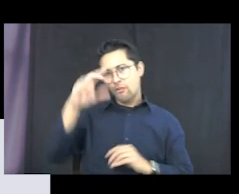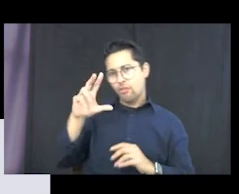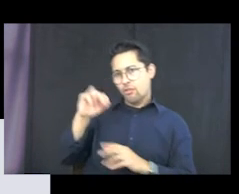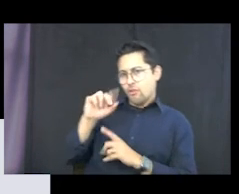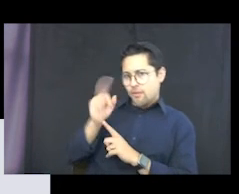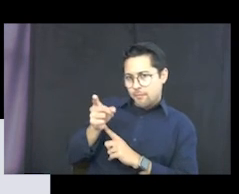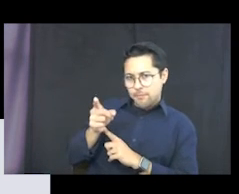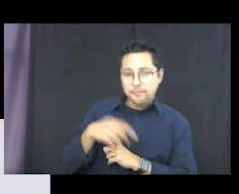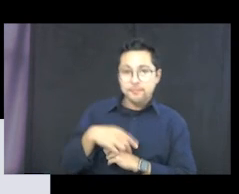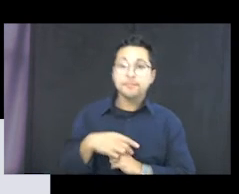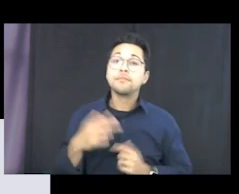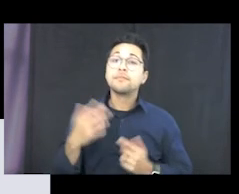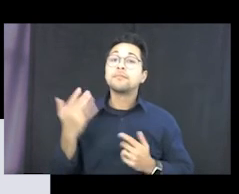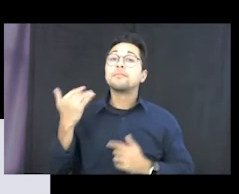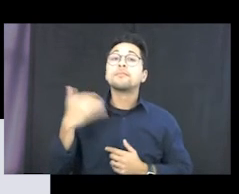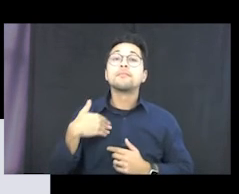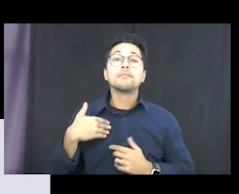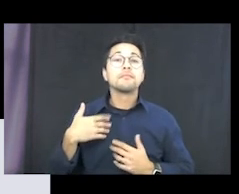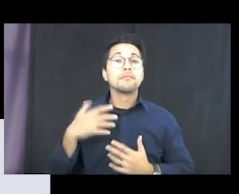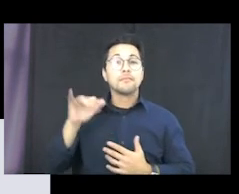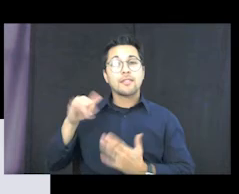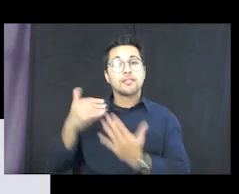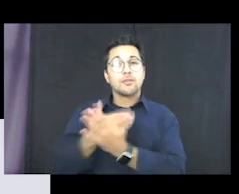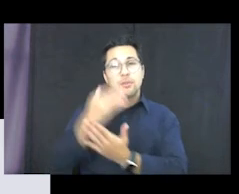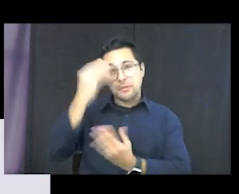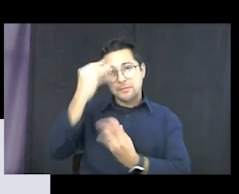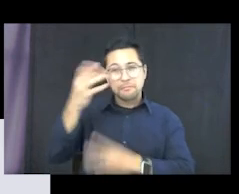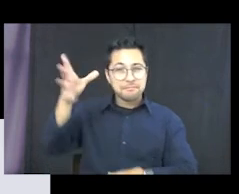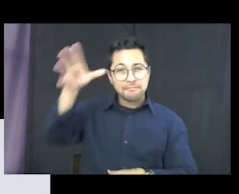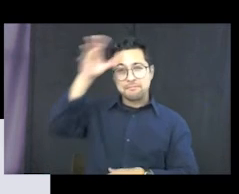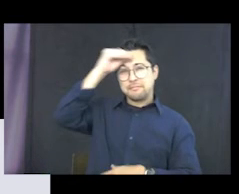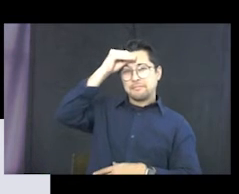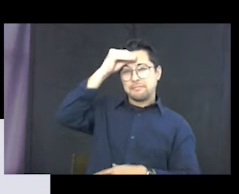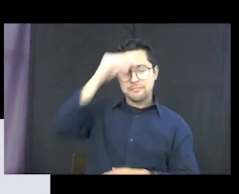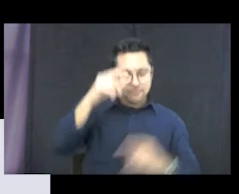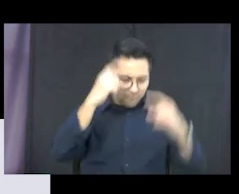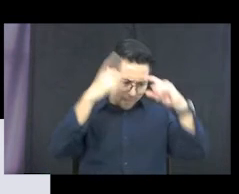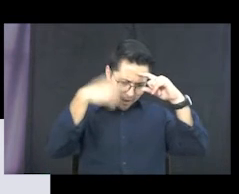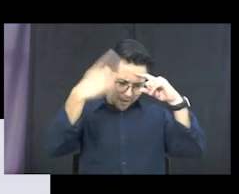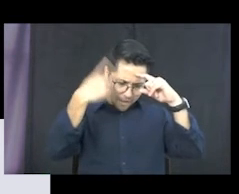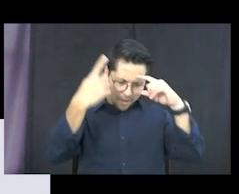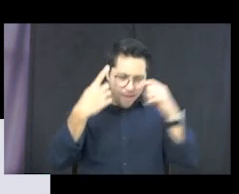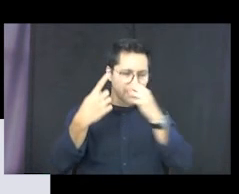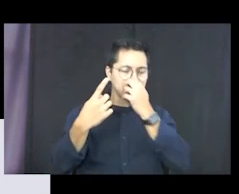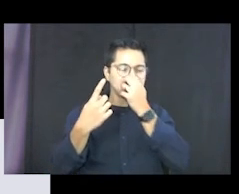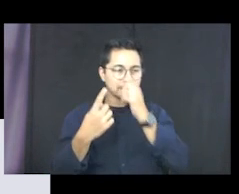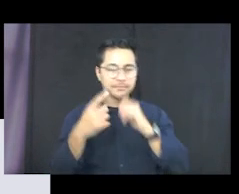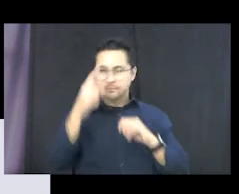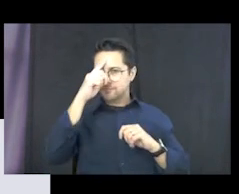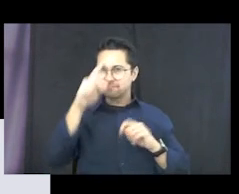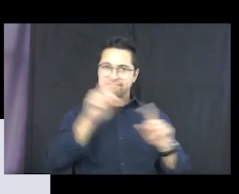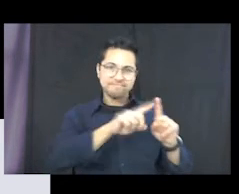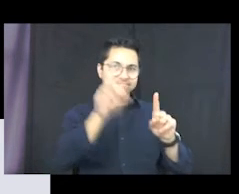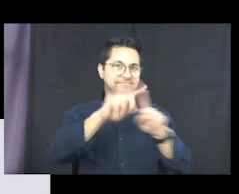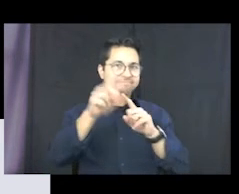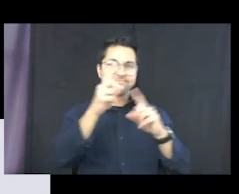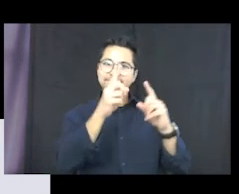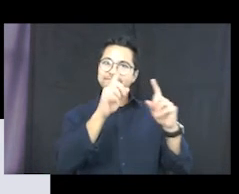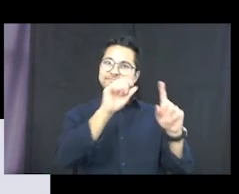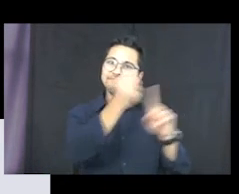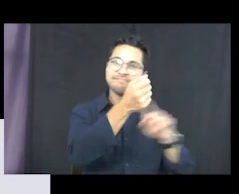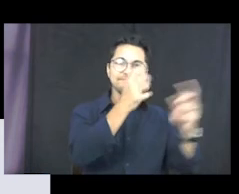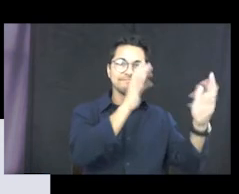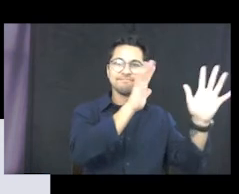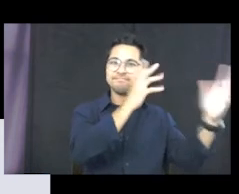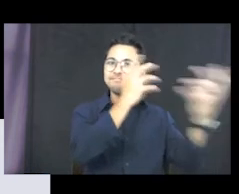activity. This allows us to take the new information that we just learned and process it in multiple ways for multiple purposes. As